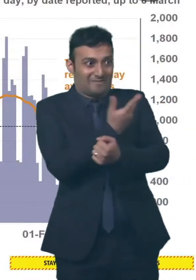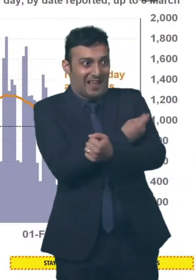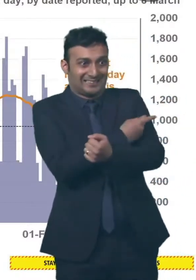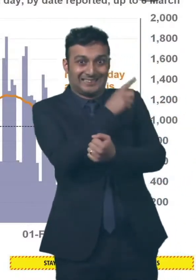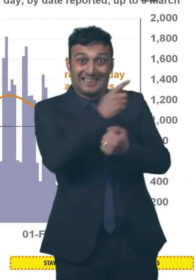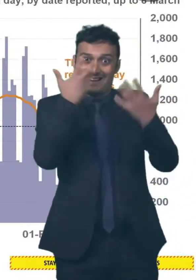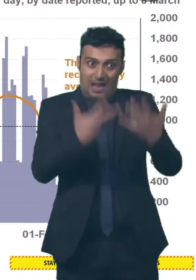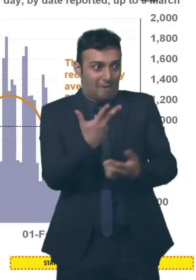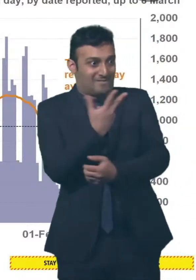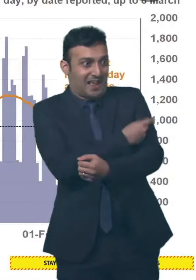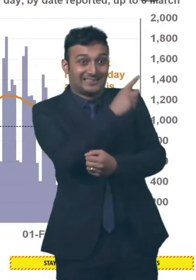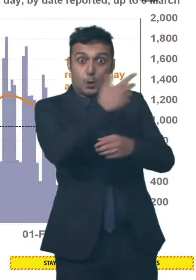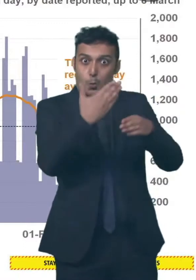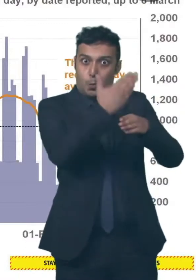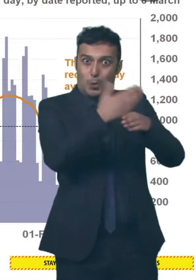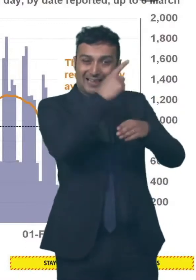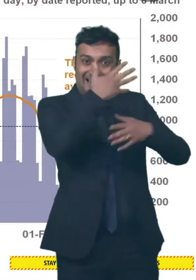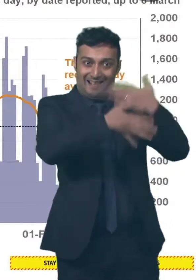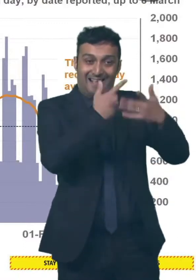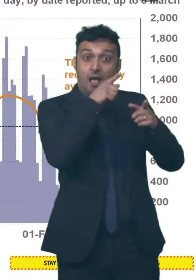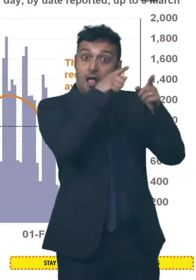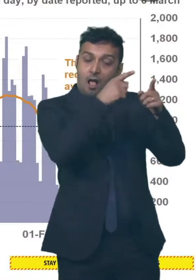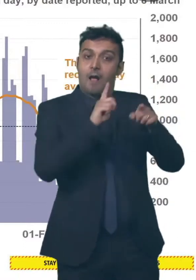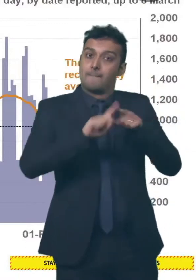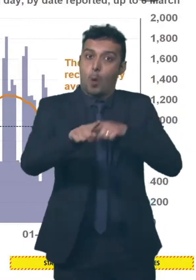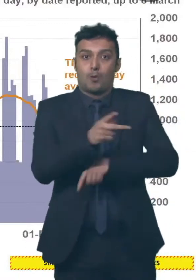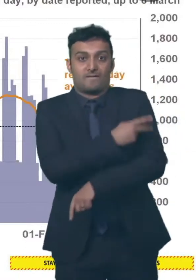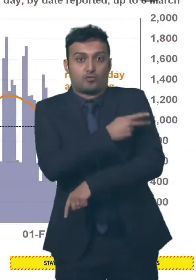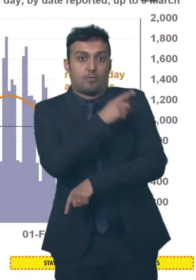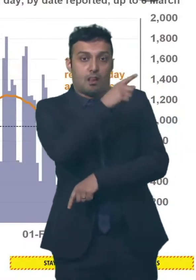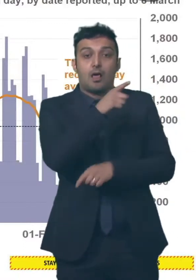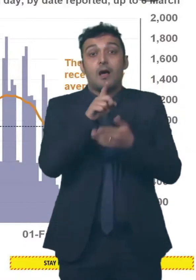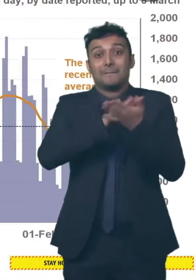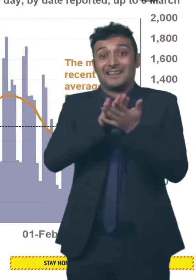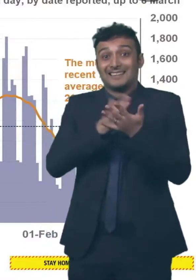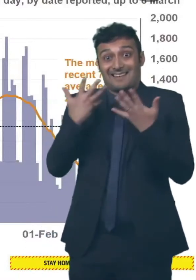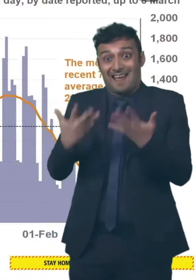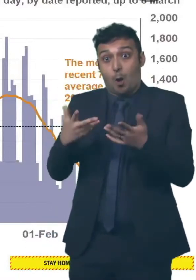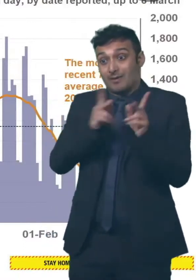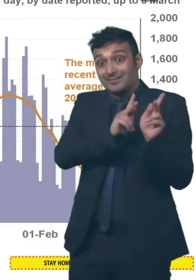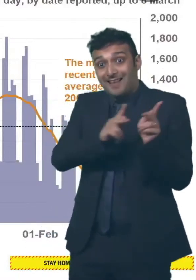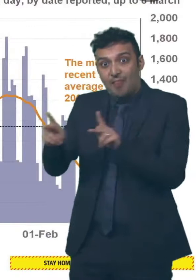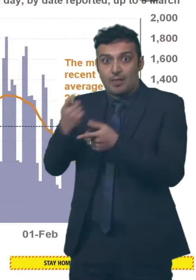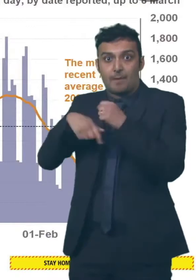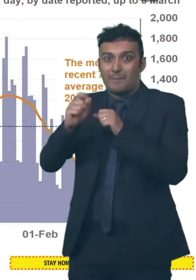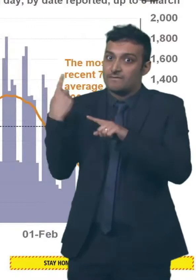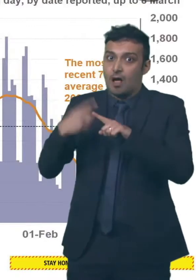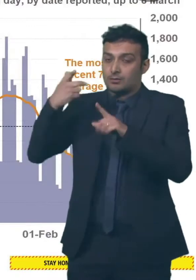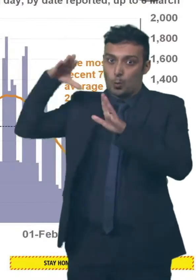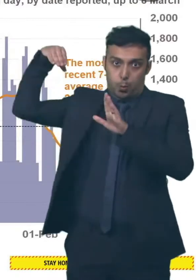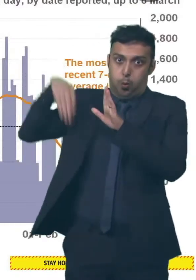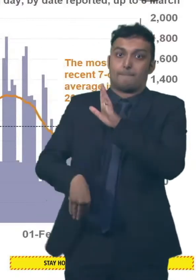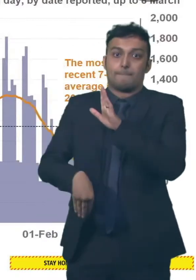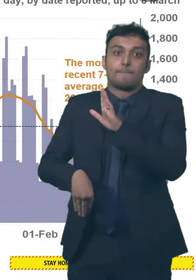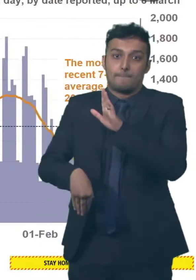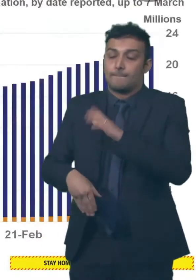that the impact on the number of deaths is starting to come down more rapidly than some of the other indicators. And